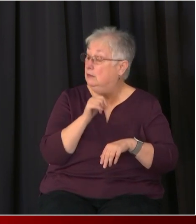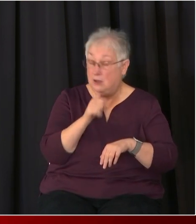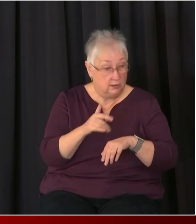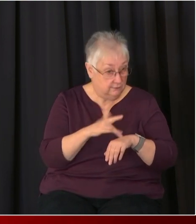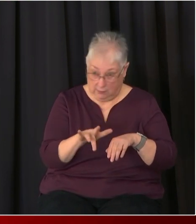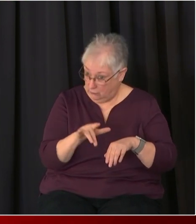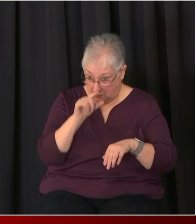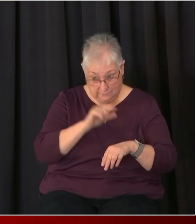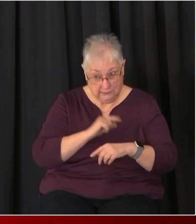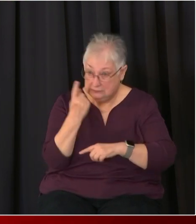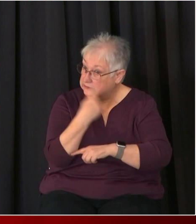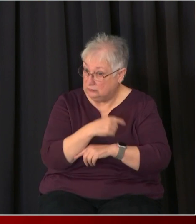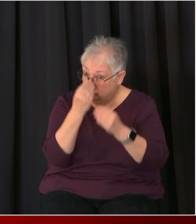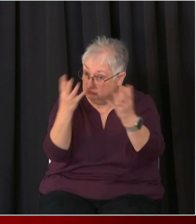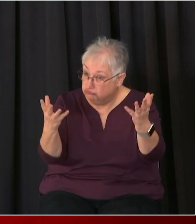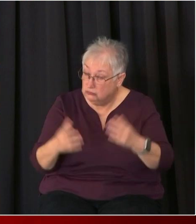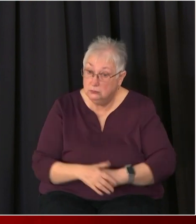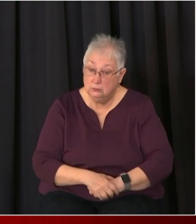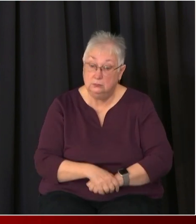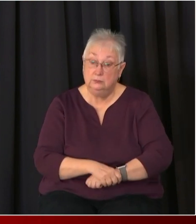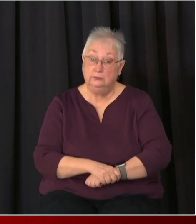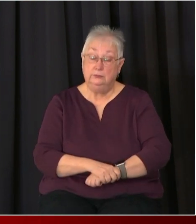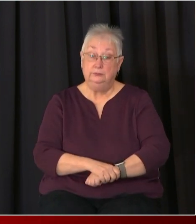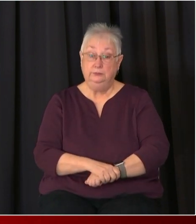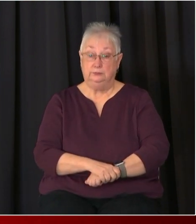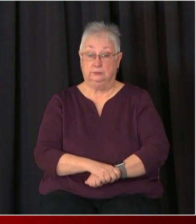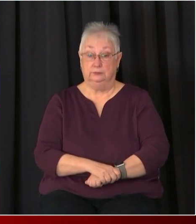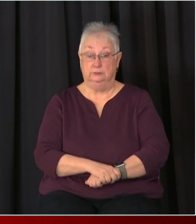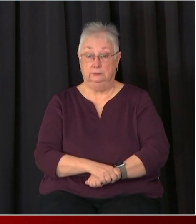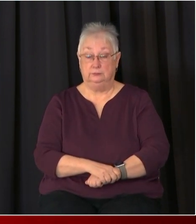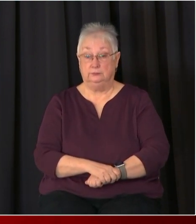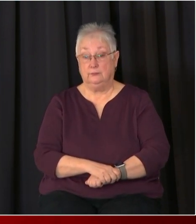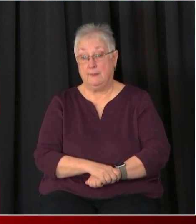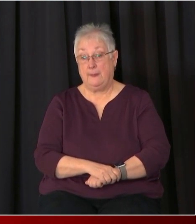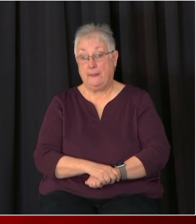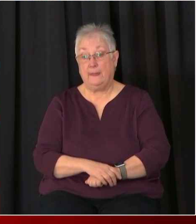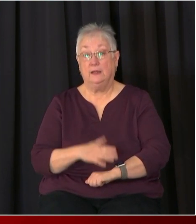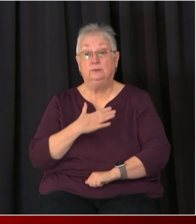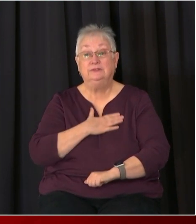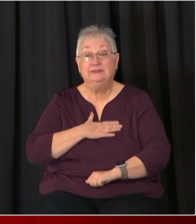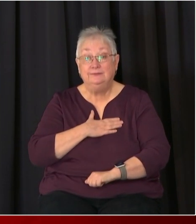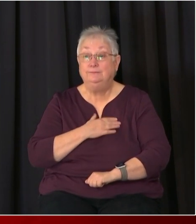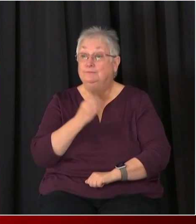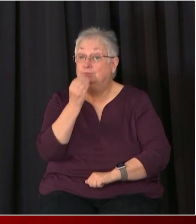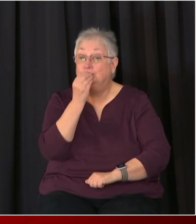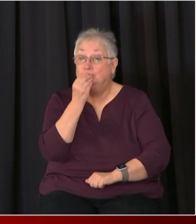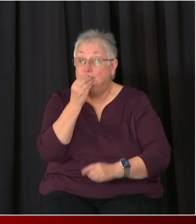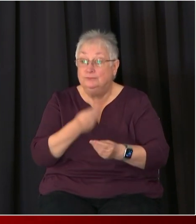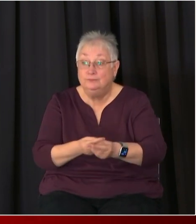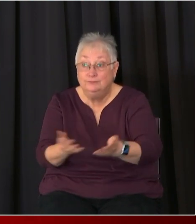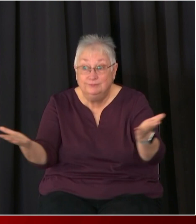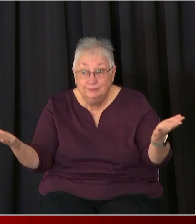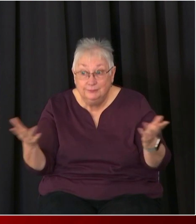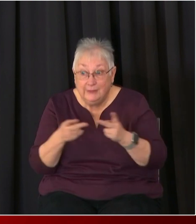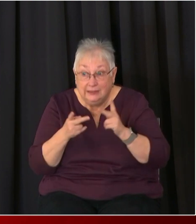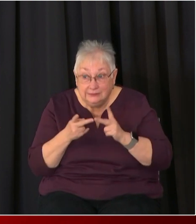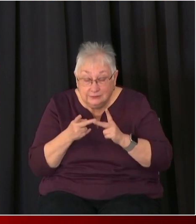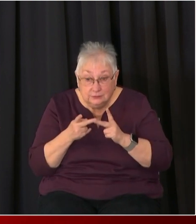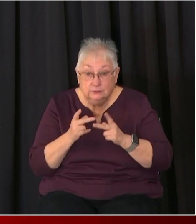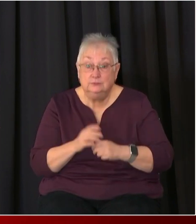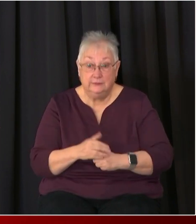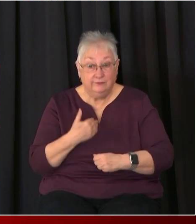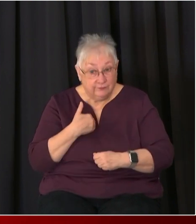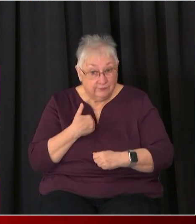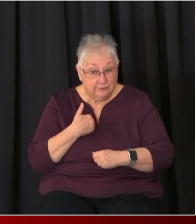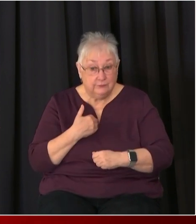we're asking people to think ahead for our meal sites. The meal sites also will not be available